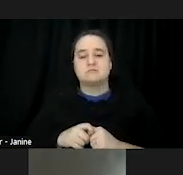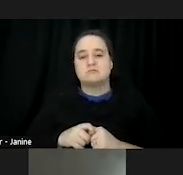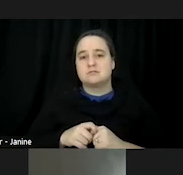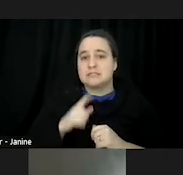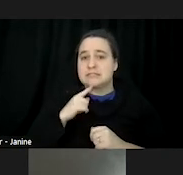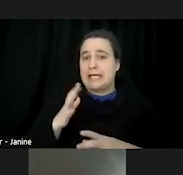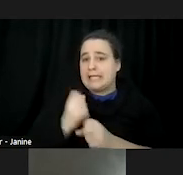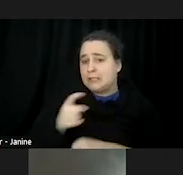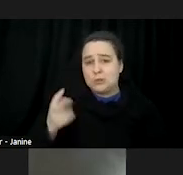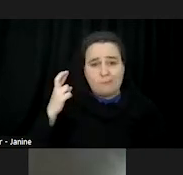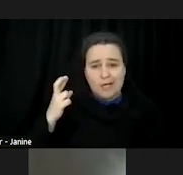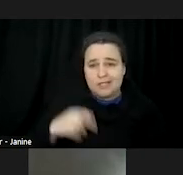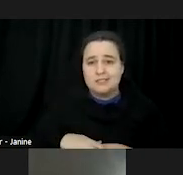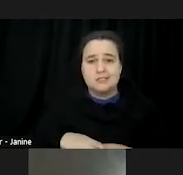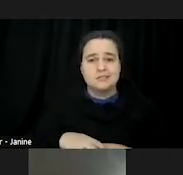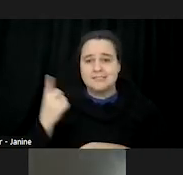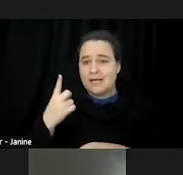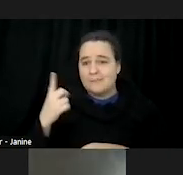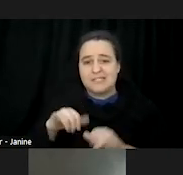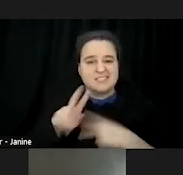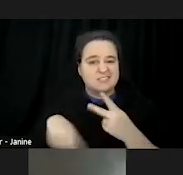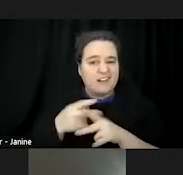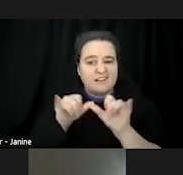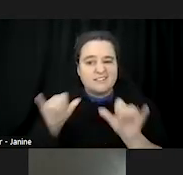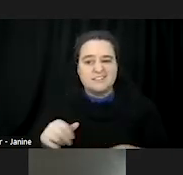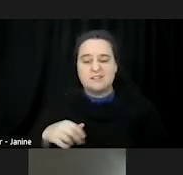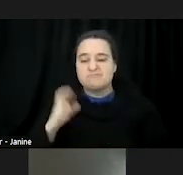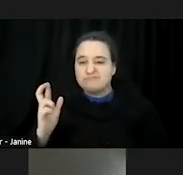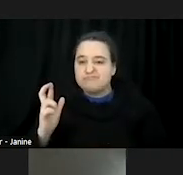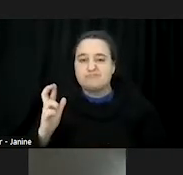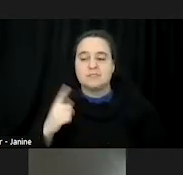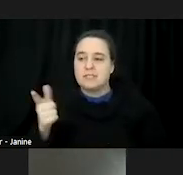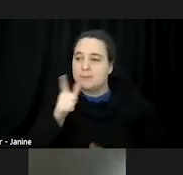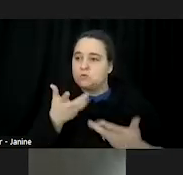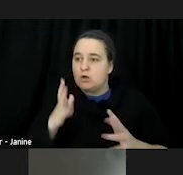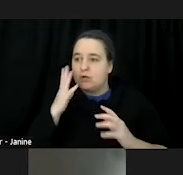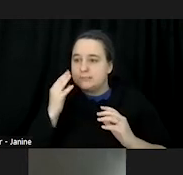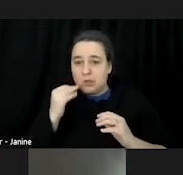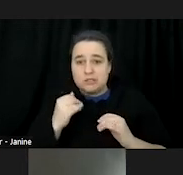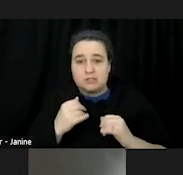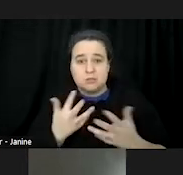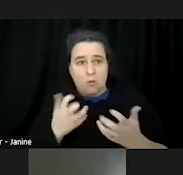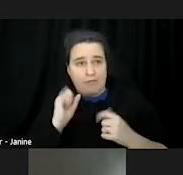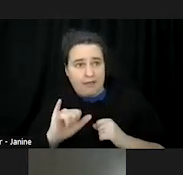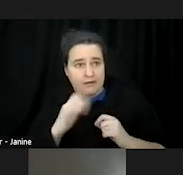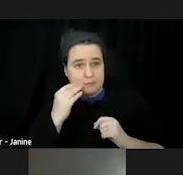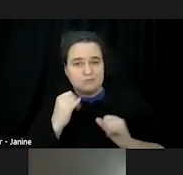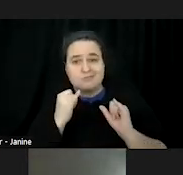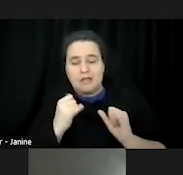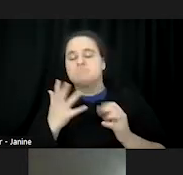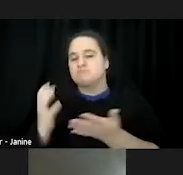you a buddy system, especially somebody who's already walking in the shoes that you want to walk in. Yeah,